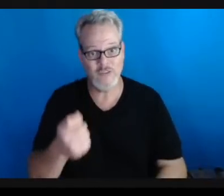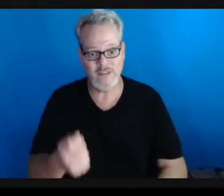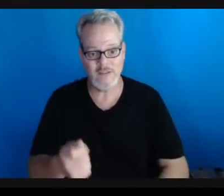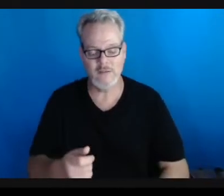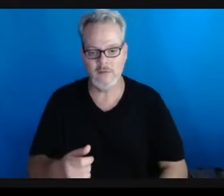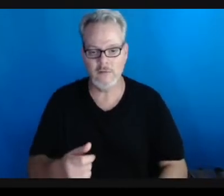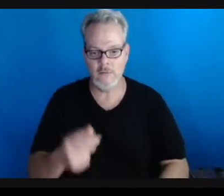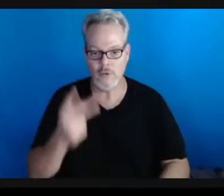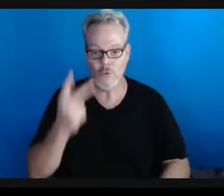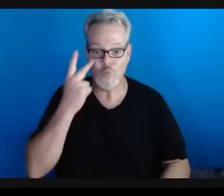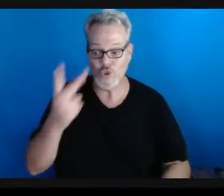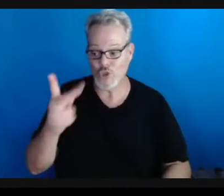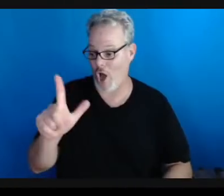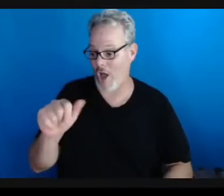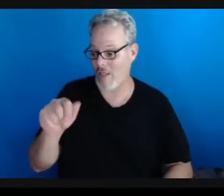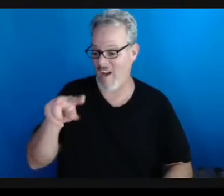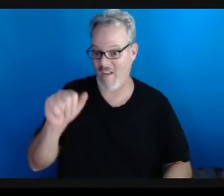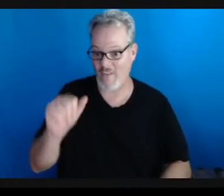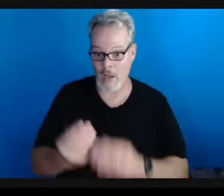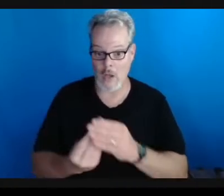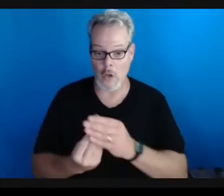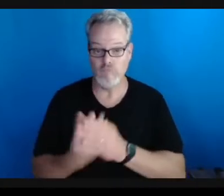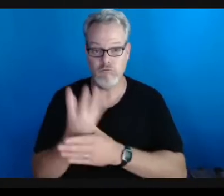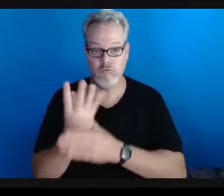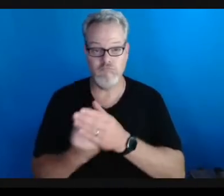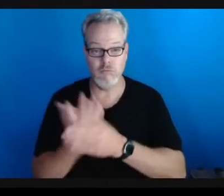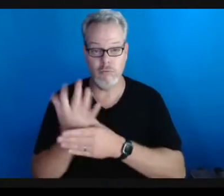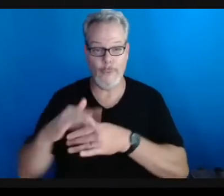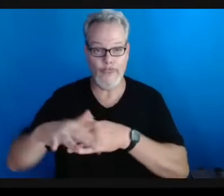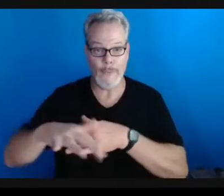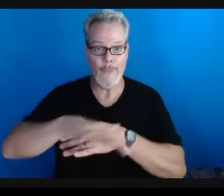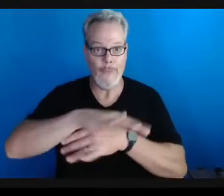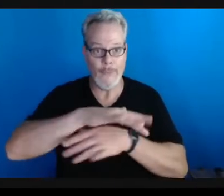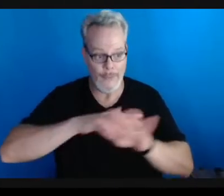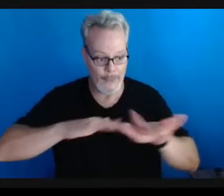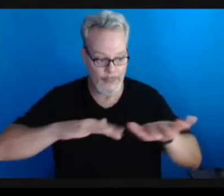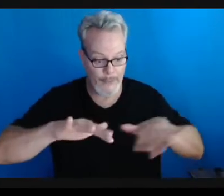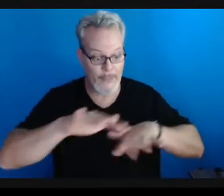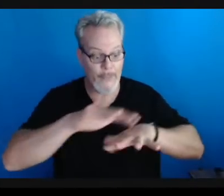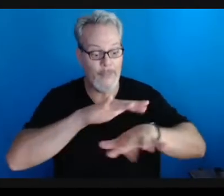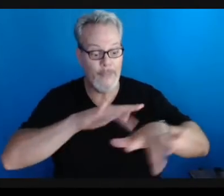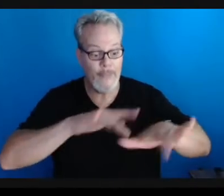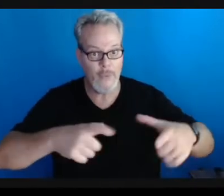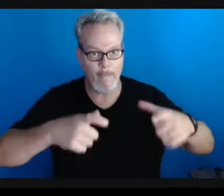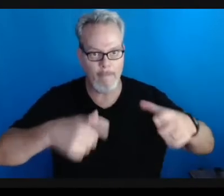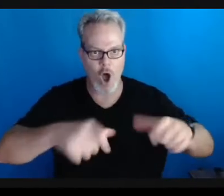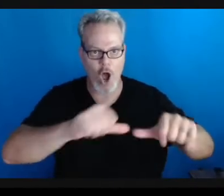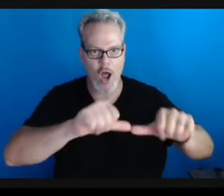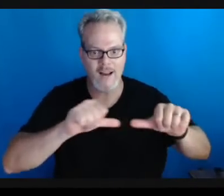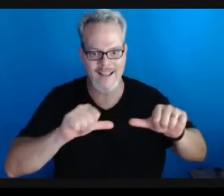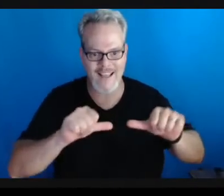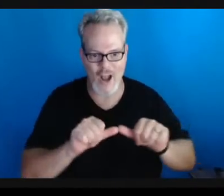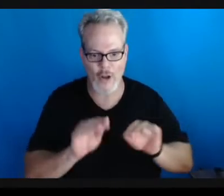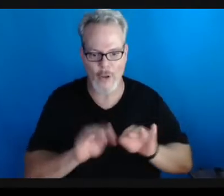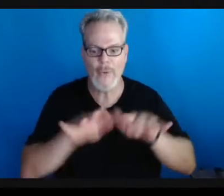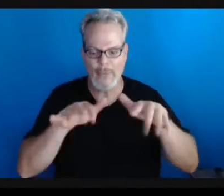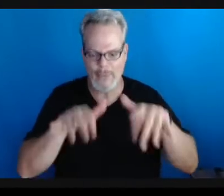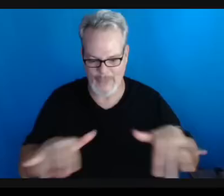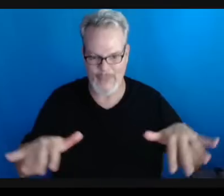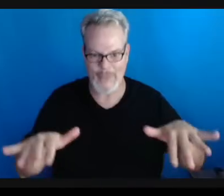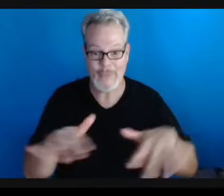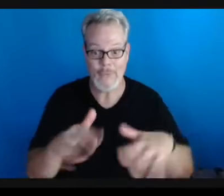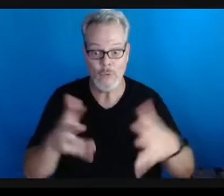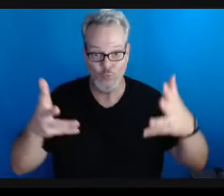lava pouring out and then filling this intermediate pond area here and spilling over from the edges. And after the sequence ends, you can see this